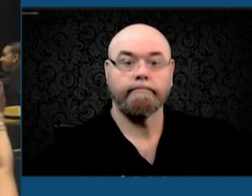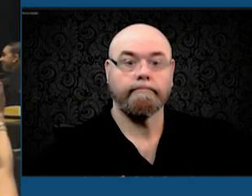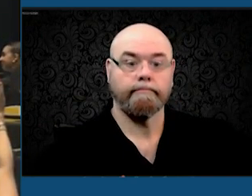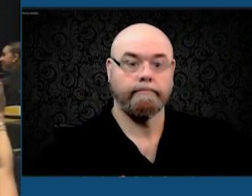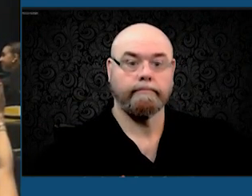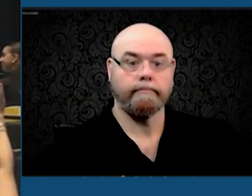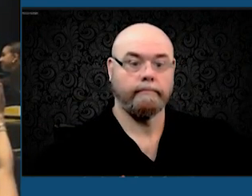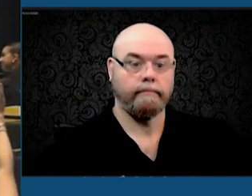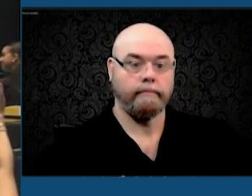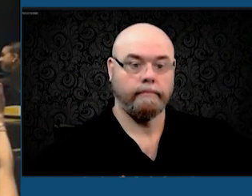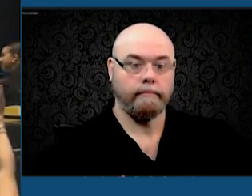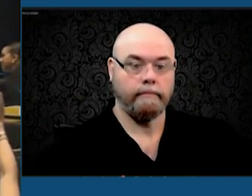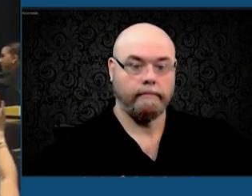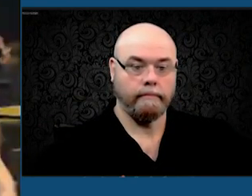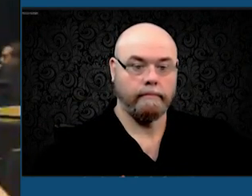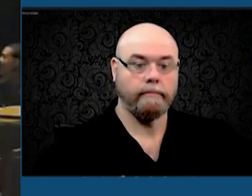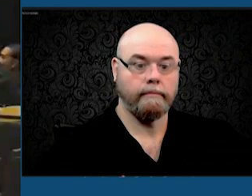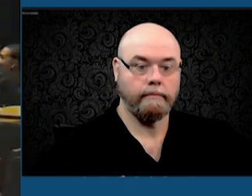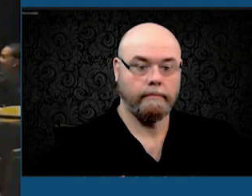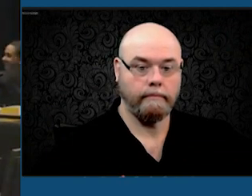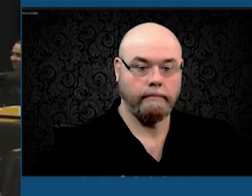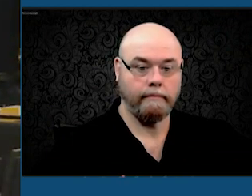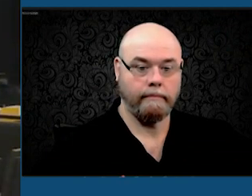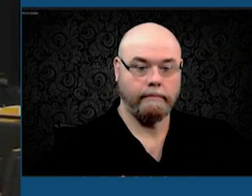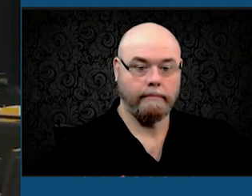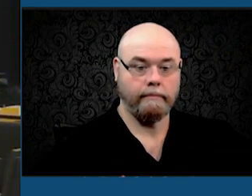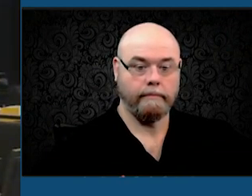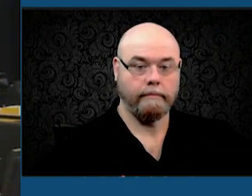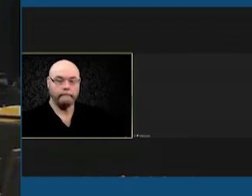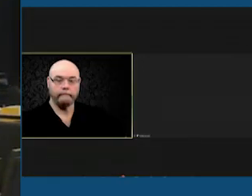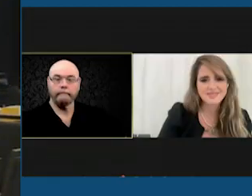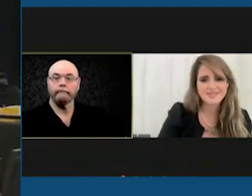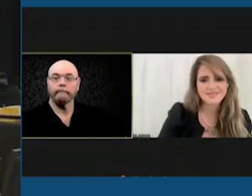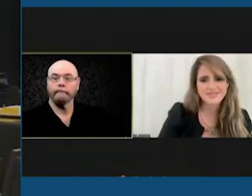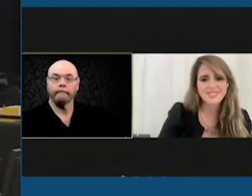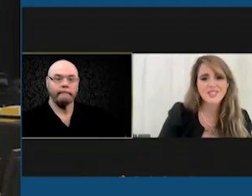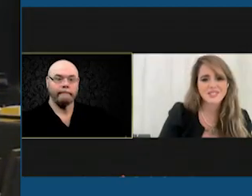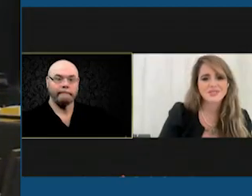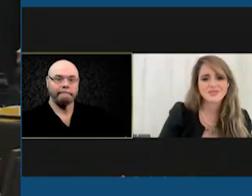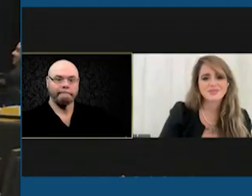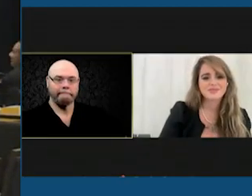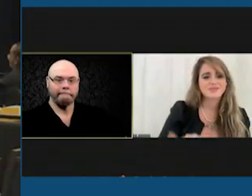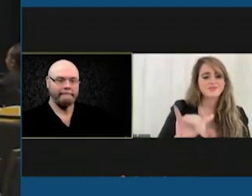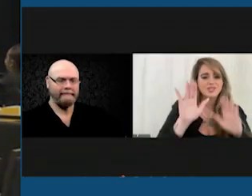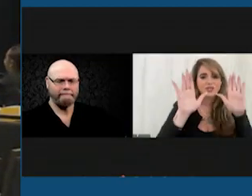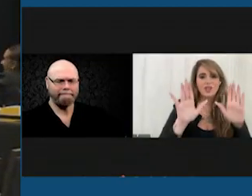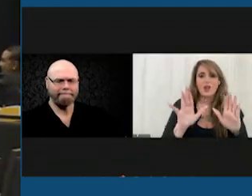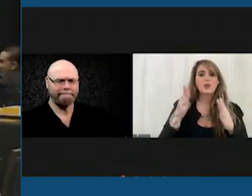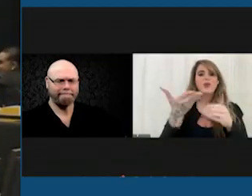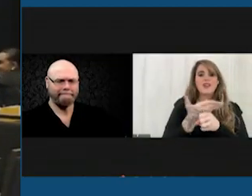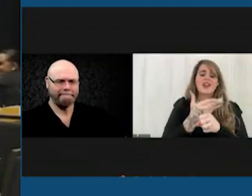Even the people who work at the Center for Emotional Intelligence. It's great. All right, you're fired. I'm kidding.